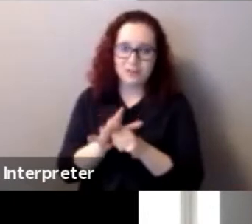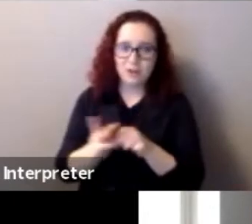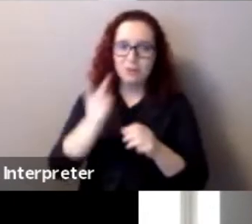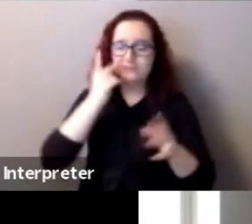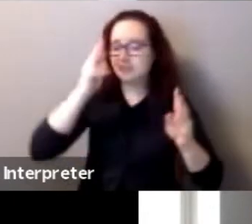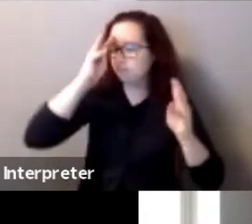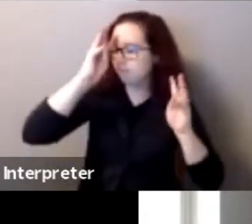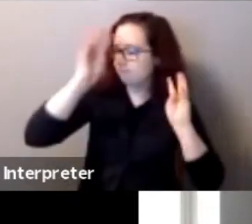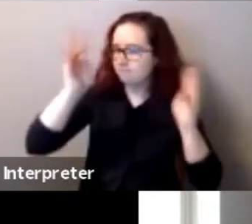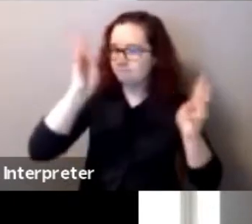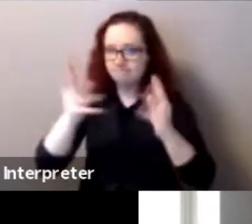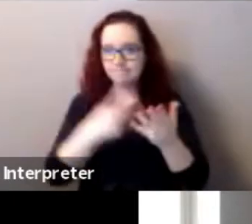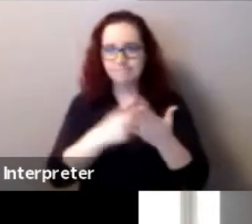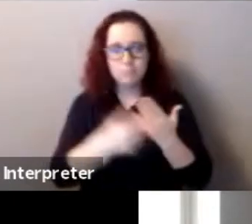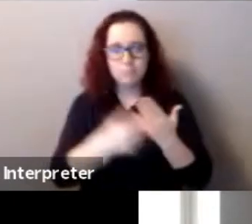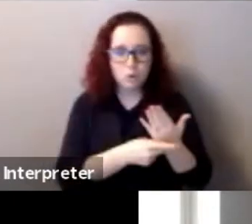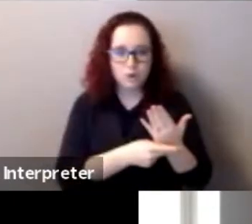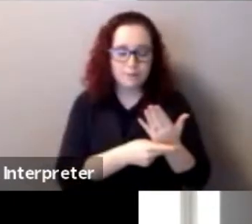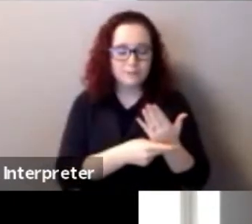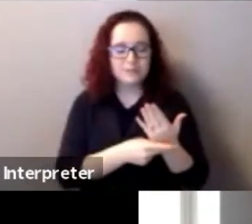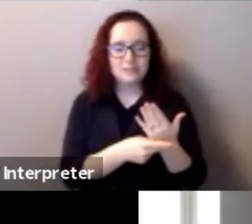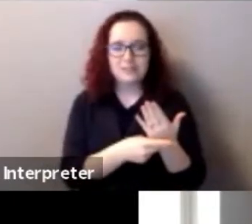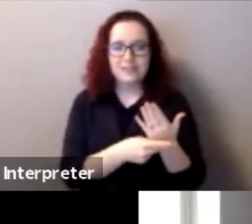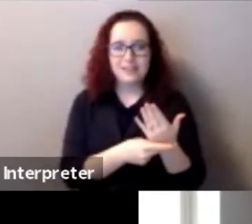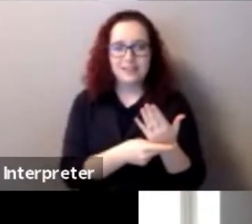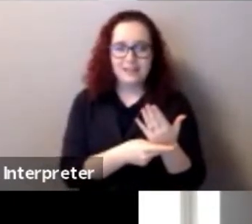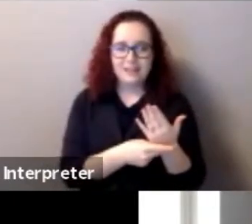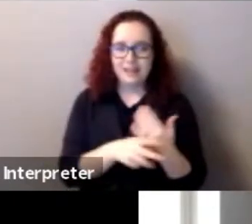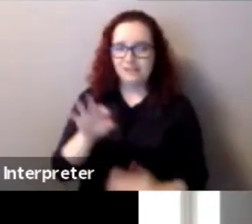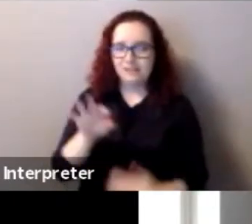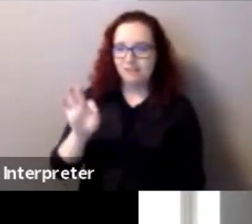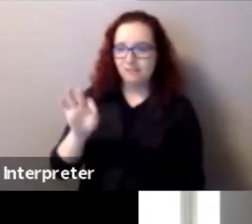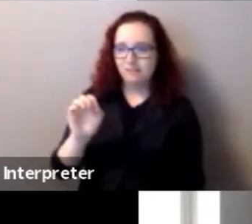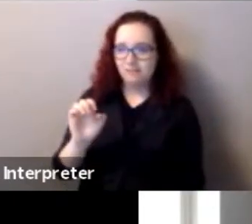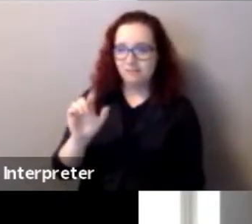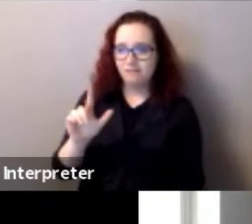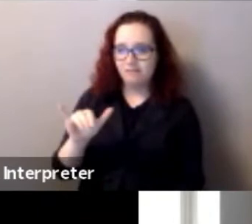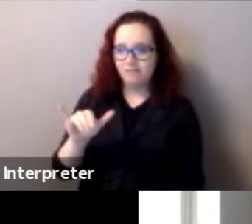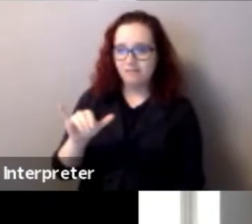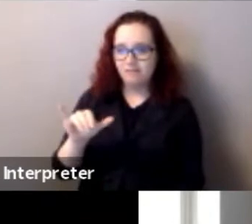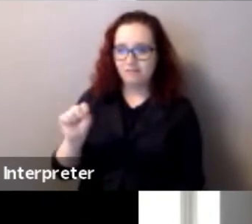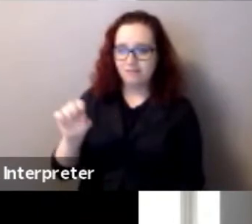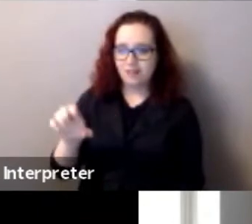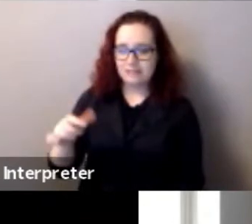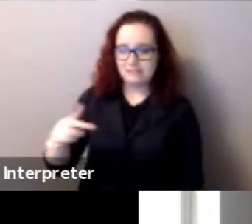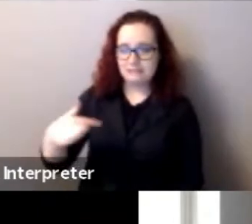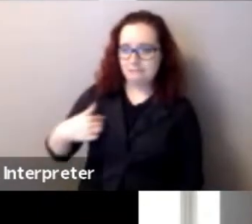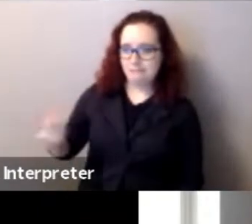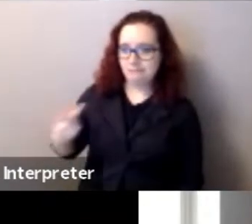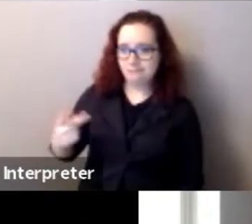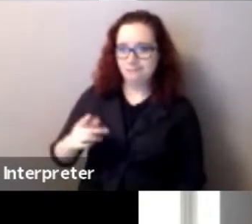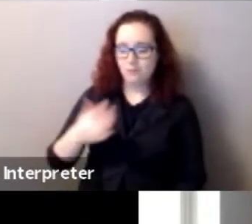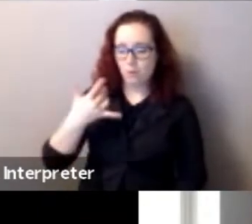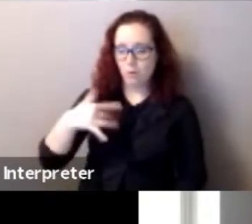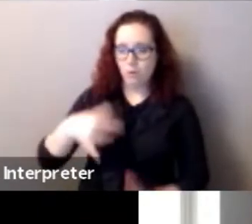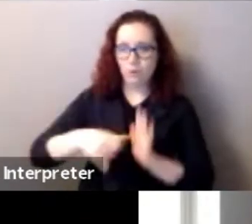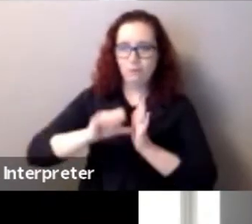creative programming by divisions and SIGs. And Felice and I have just been so impressed with everything that's happening.